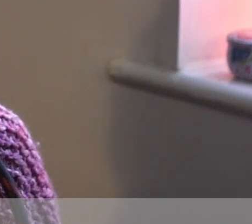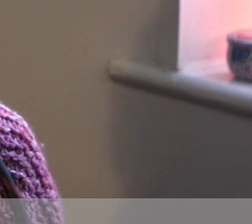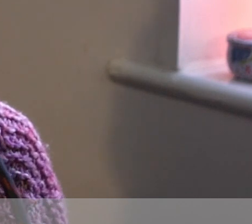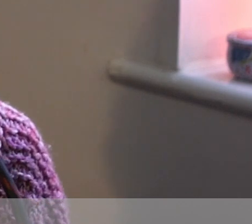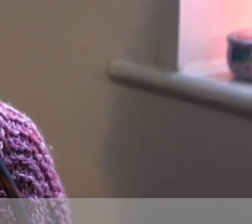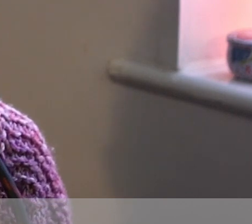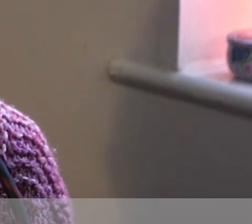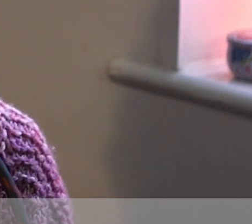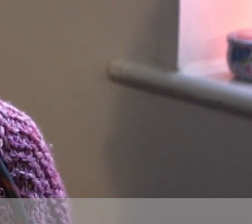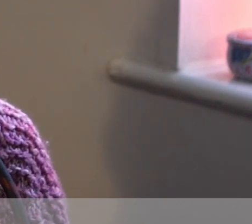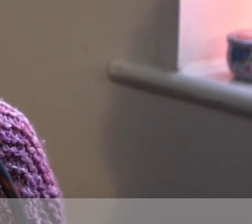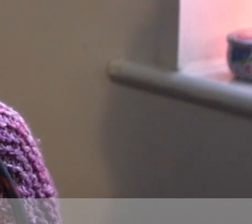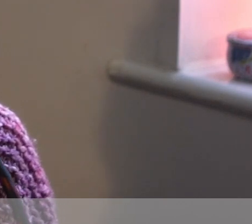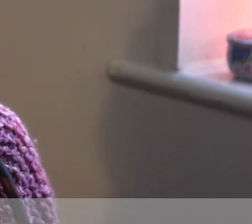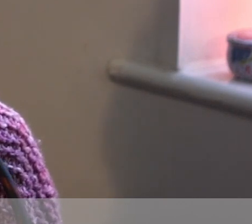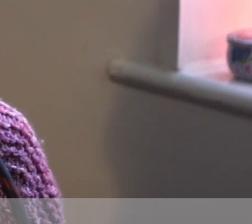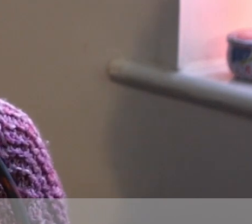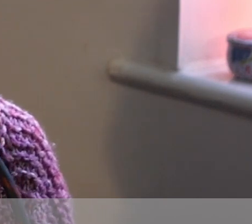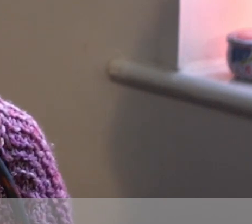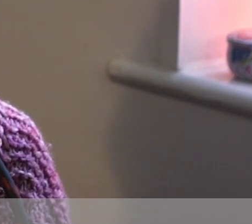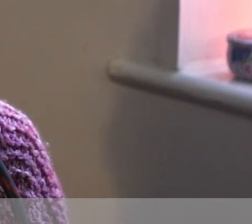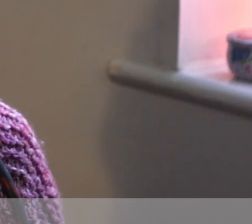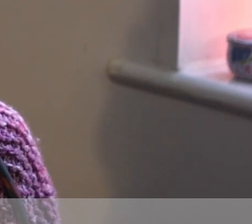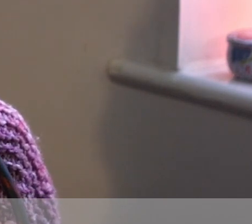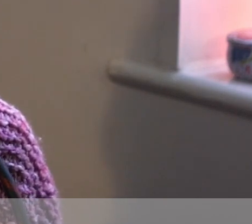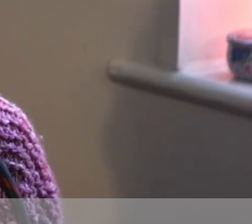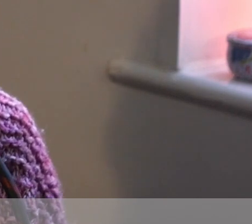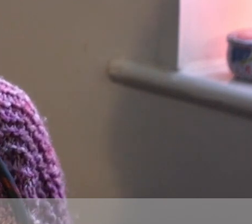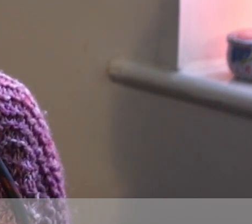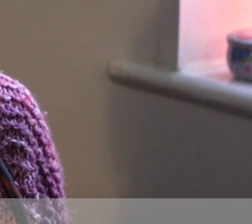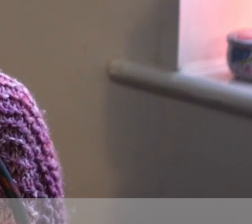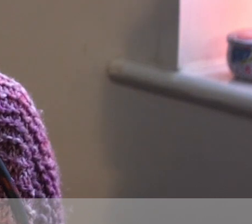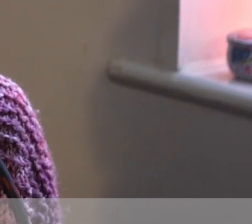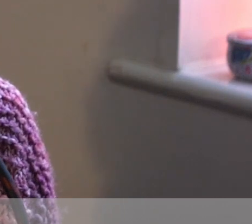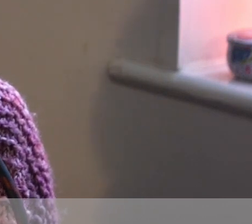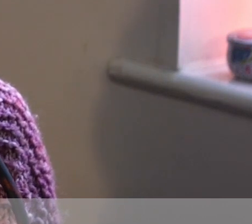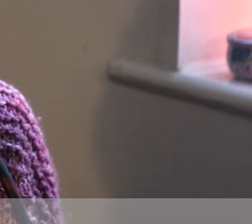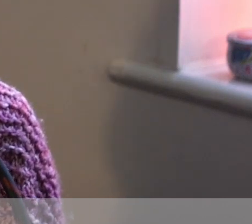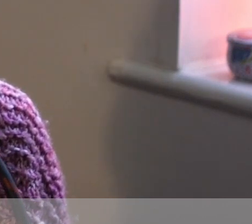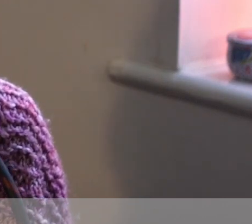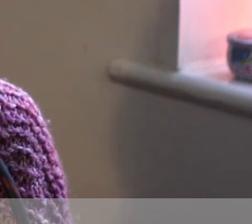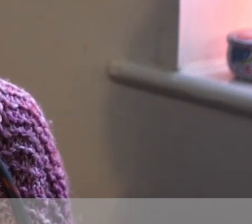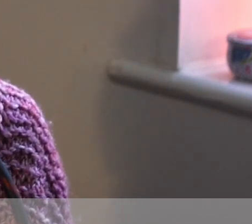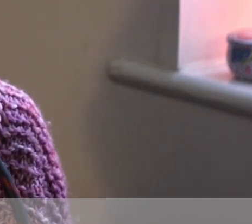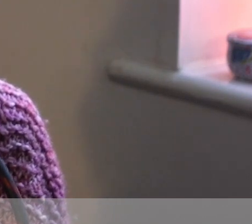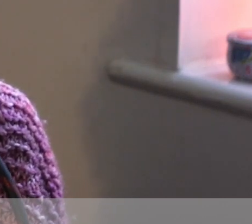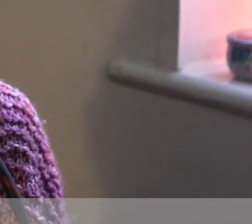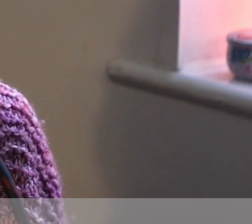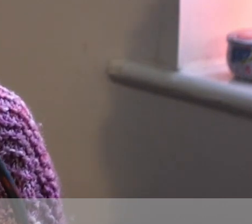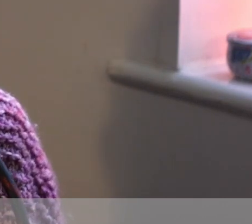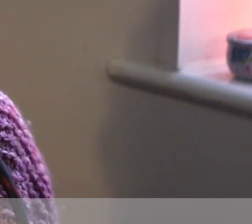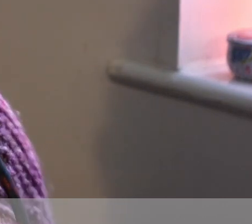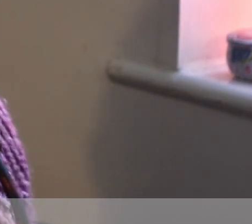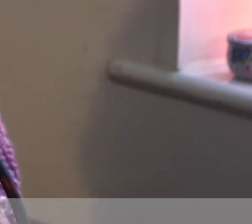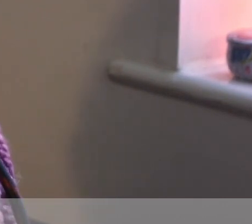when it is seen. Faces shift. They sacrifice their names to the ones who named and suckled them. We are warmed.